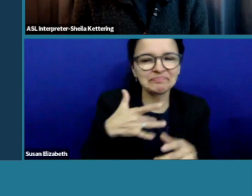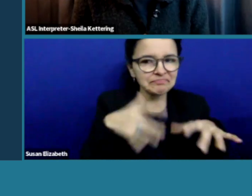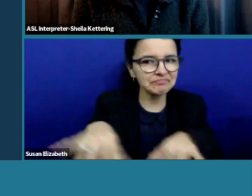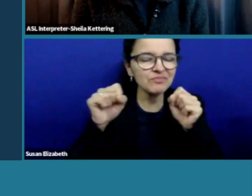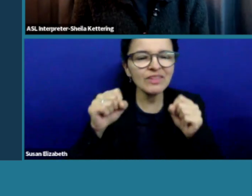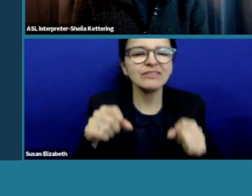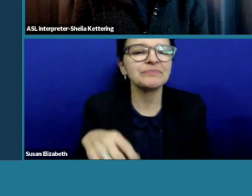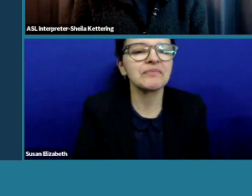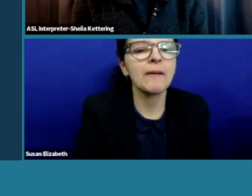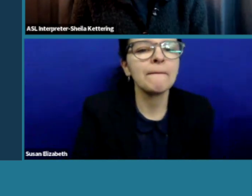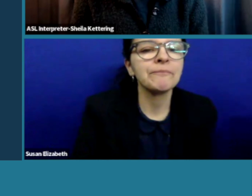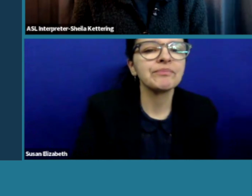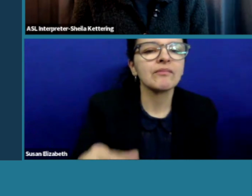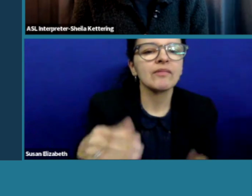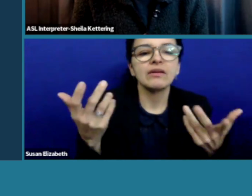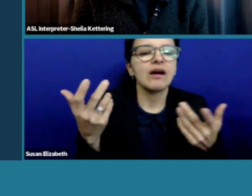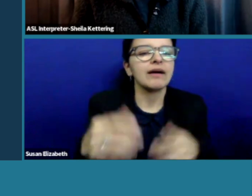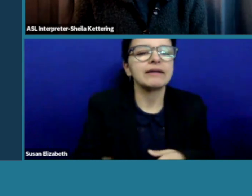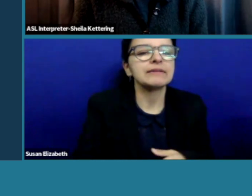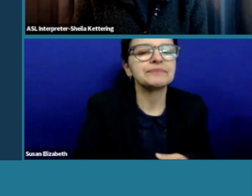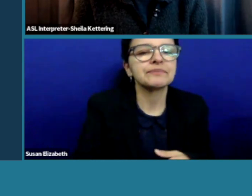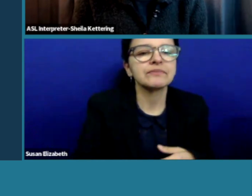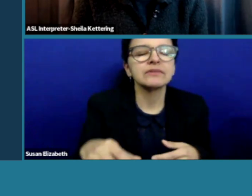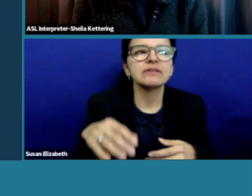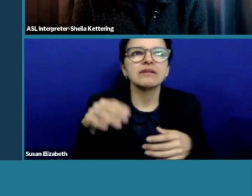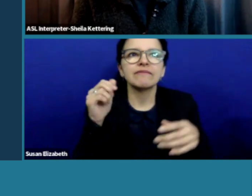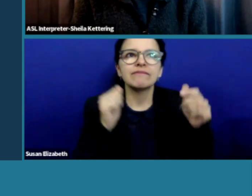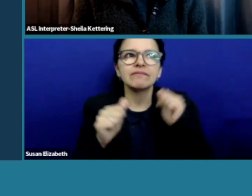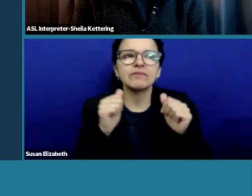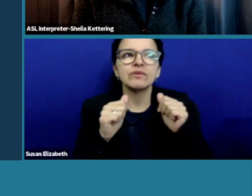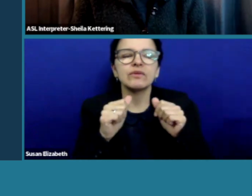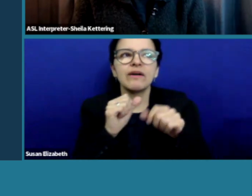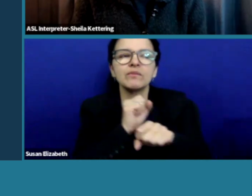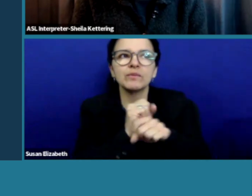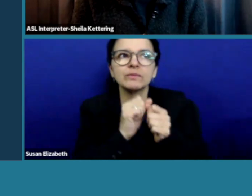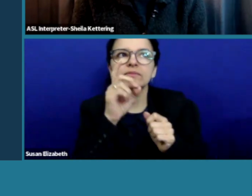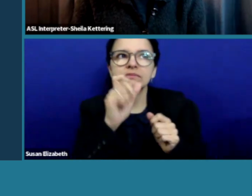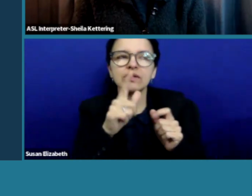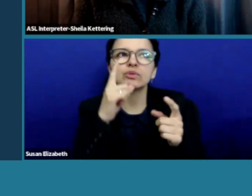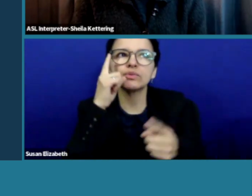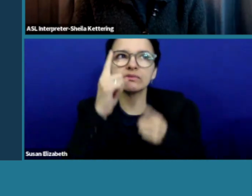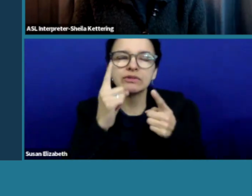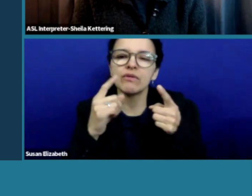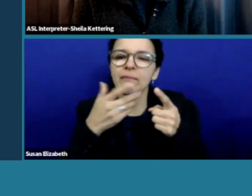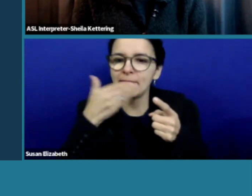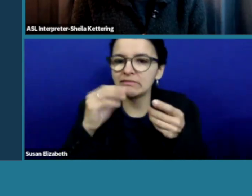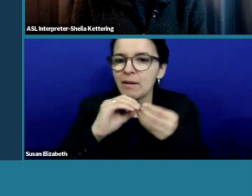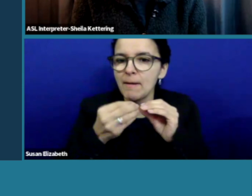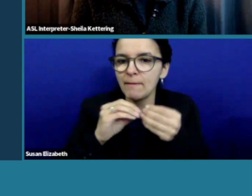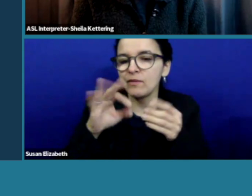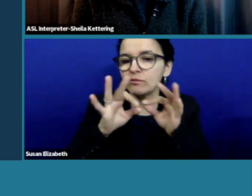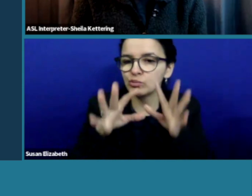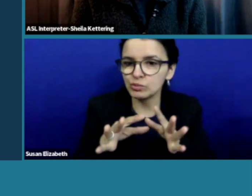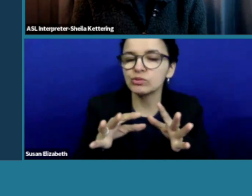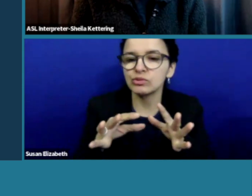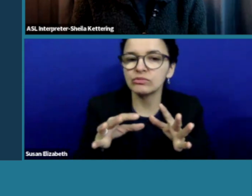And after the interpretation is done, we compare notes, get feedback.